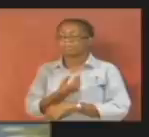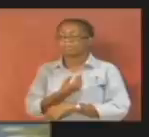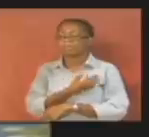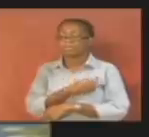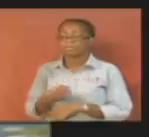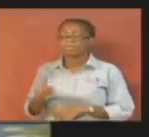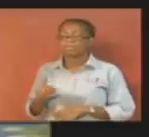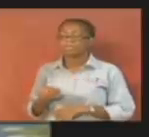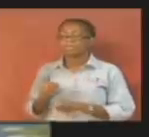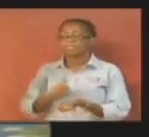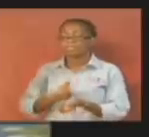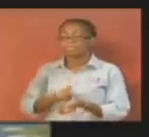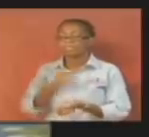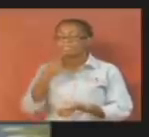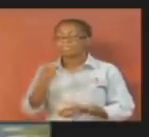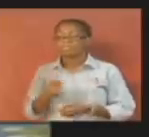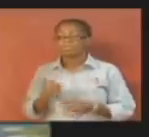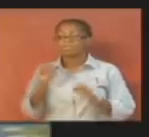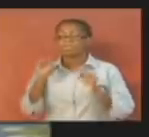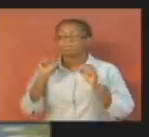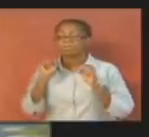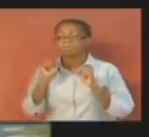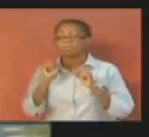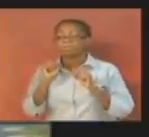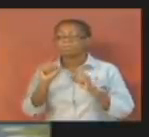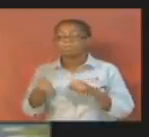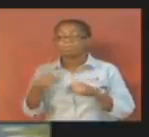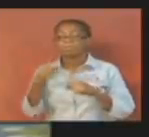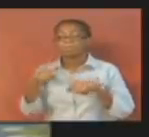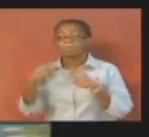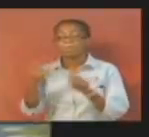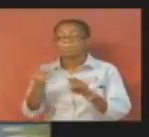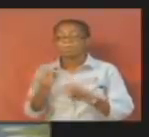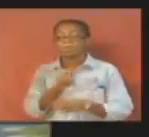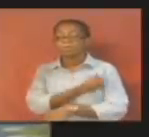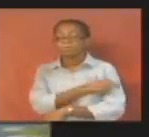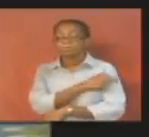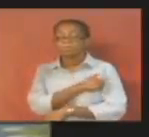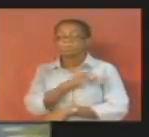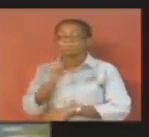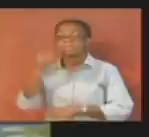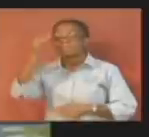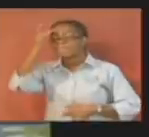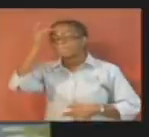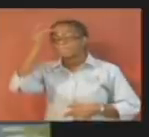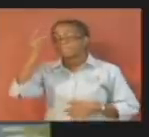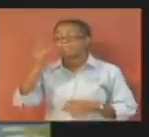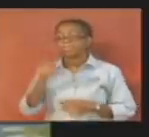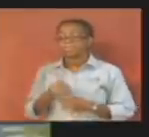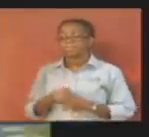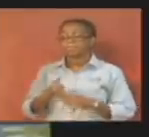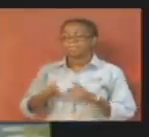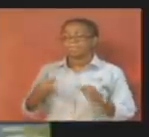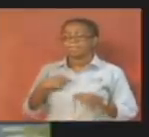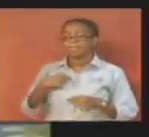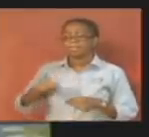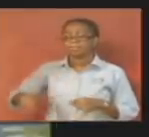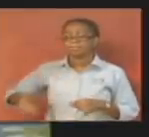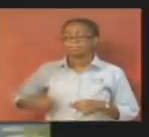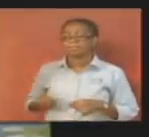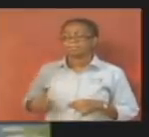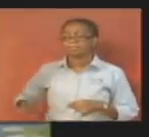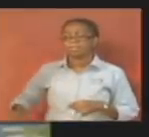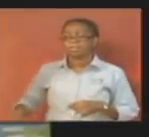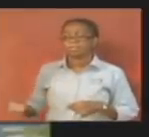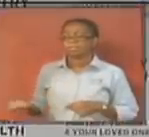anything in place to deal with this? Is Children's Authority will be addressing it? How are you all dealing with a situation like this? Thank